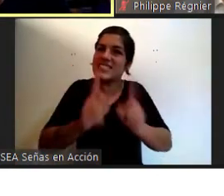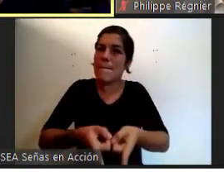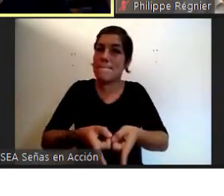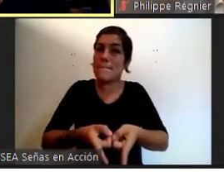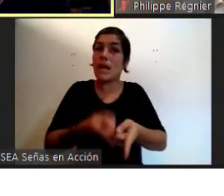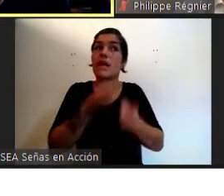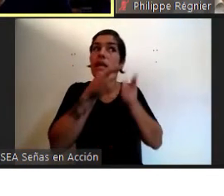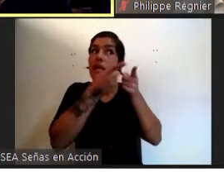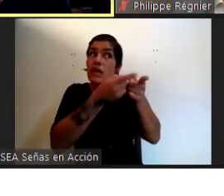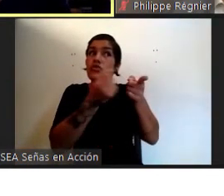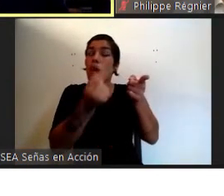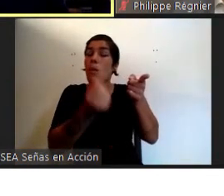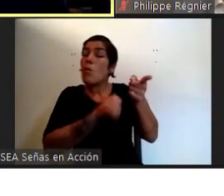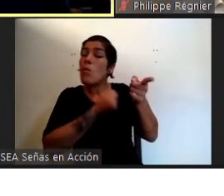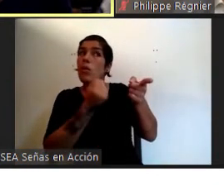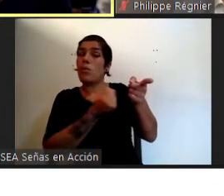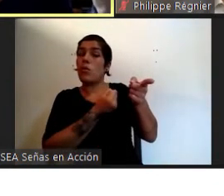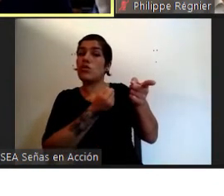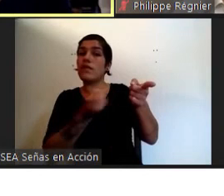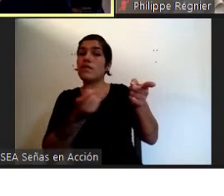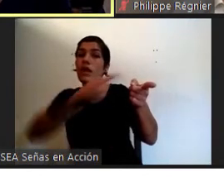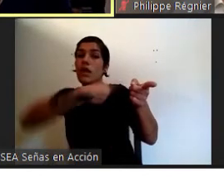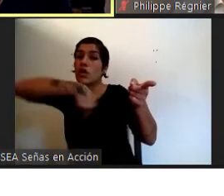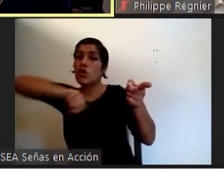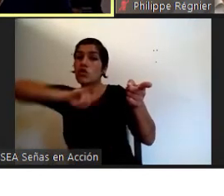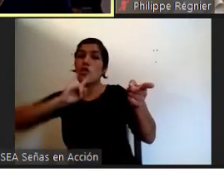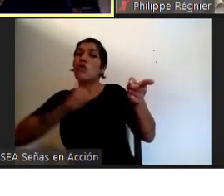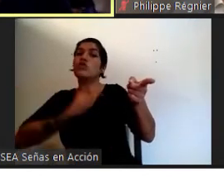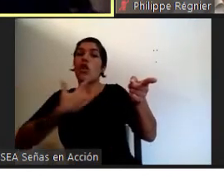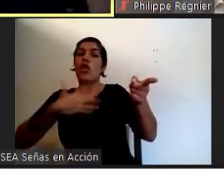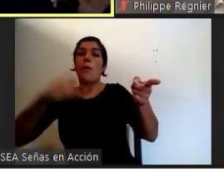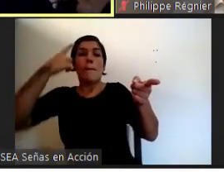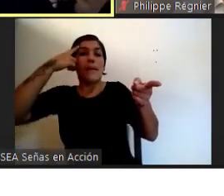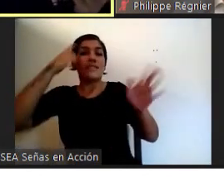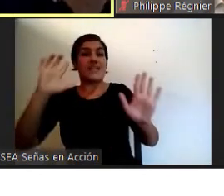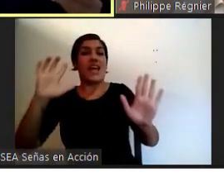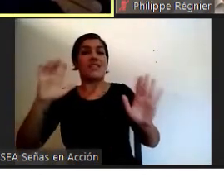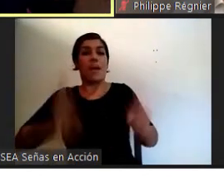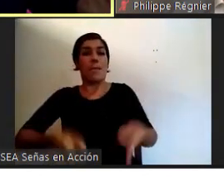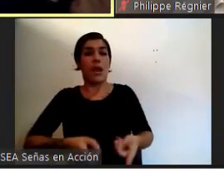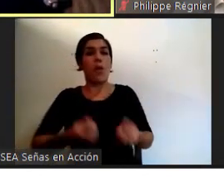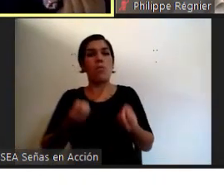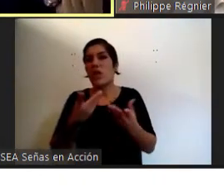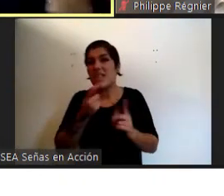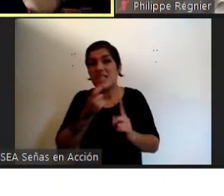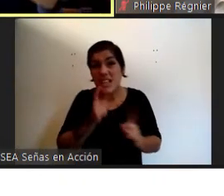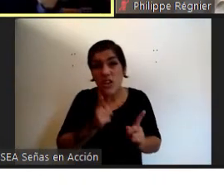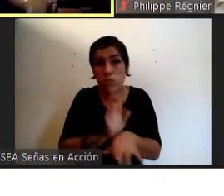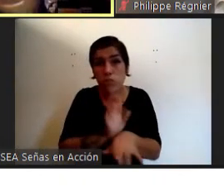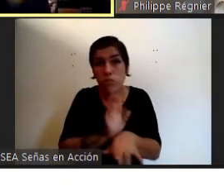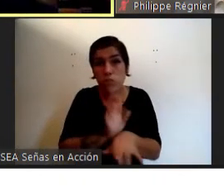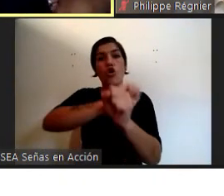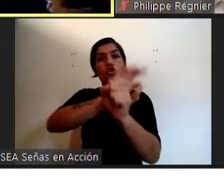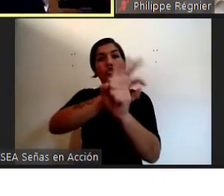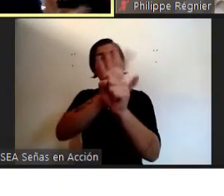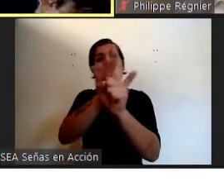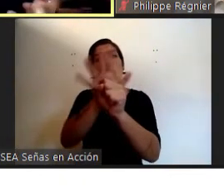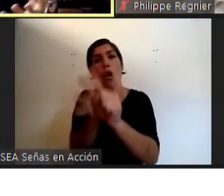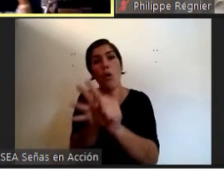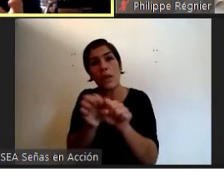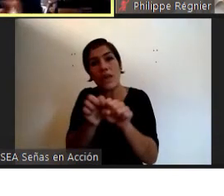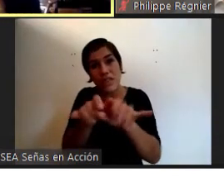because this makes us think that let's turn COVID into a possibility